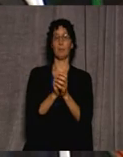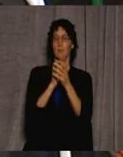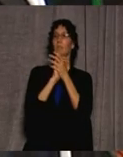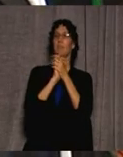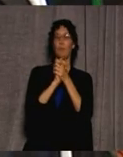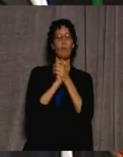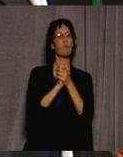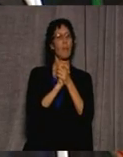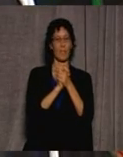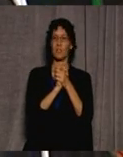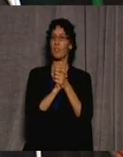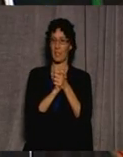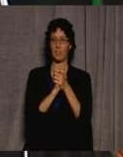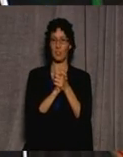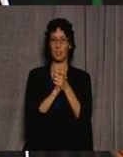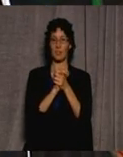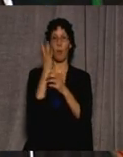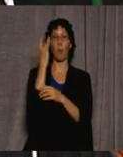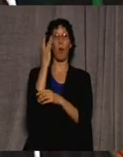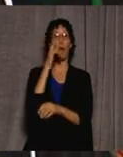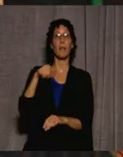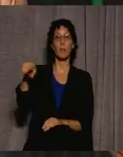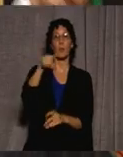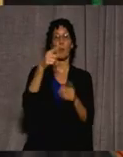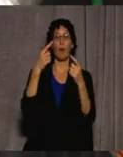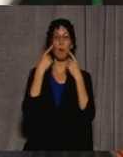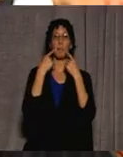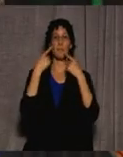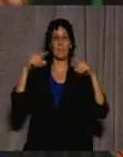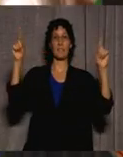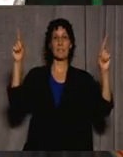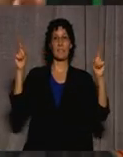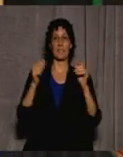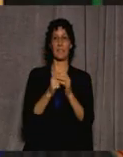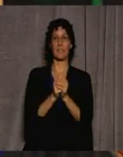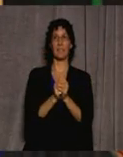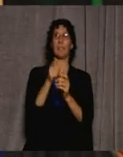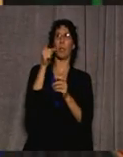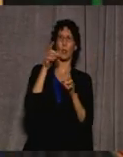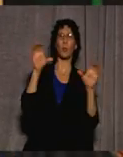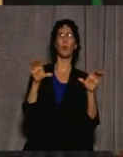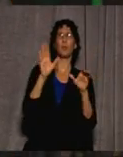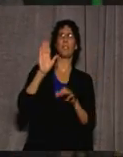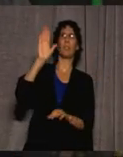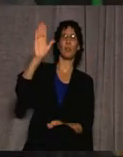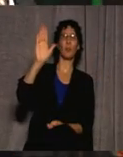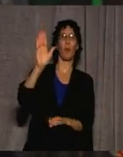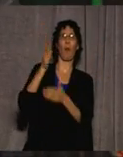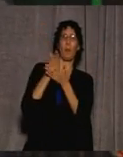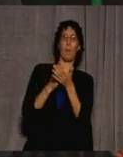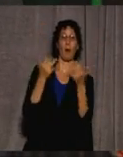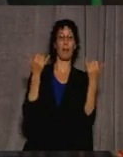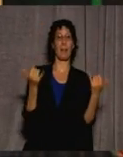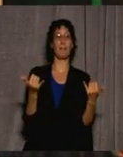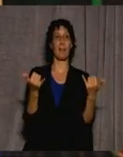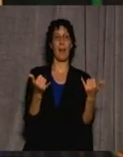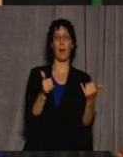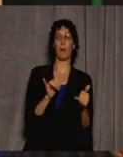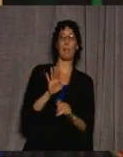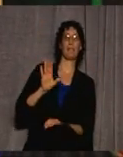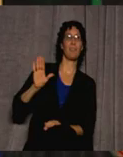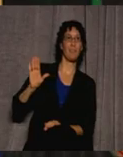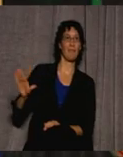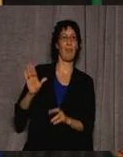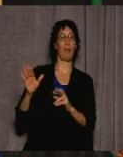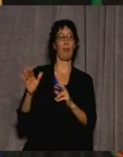congratulations, because you have succeeded, because you have done your part, and now it's up to them to